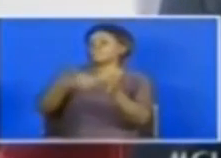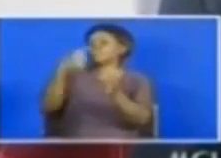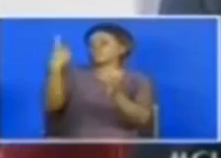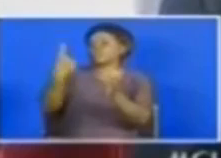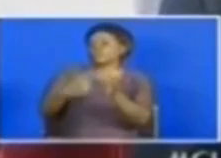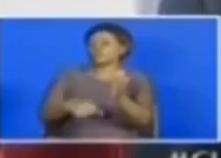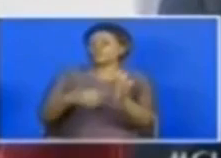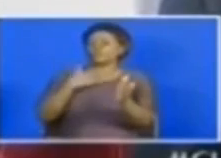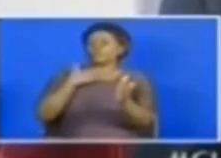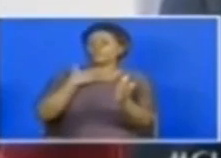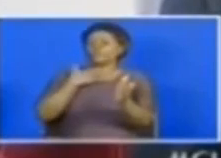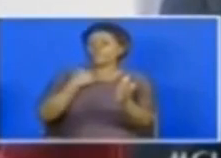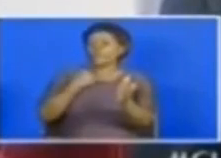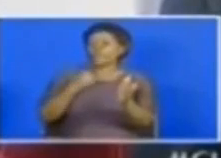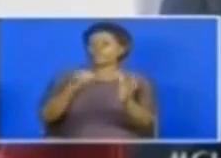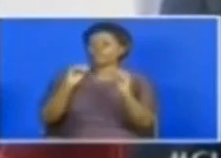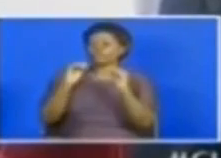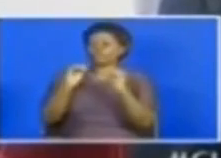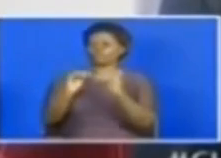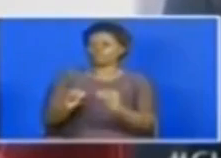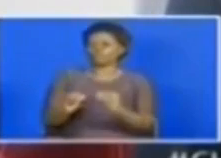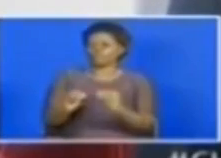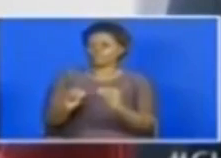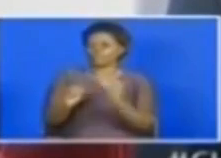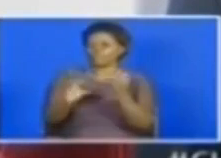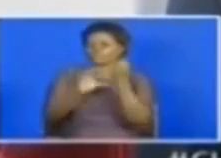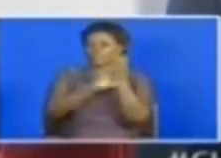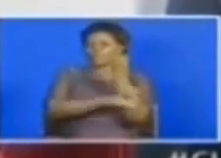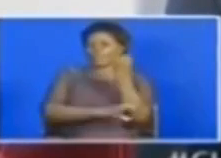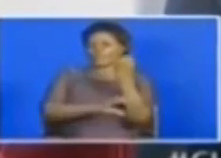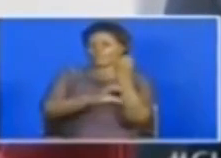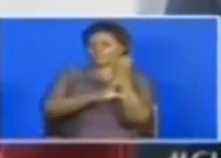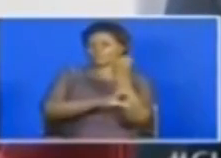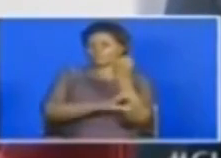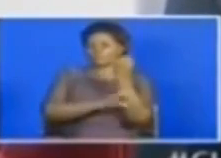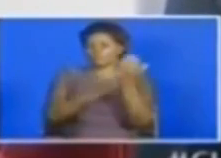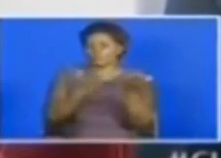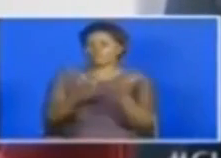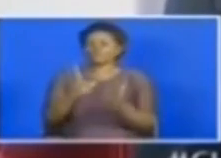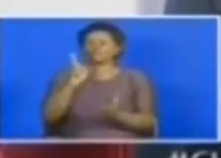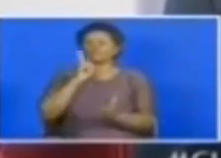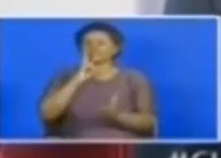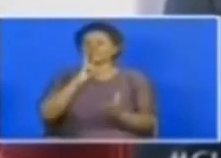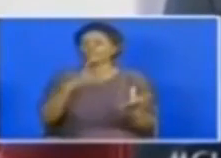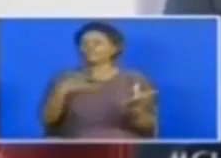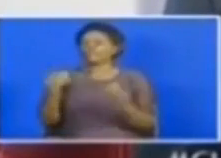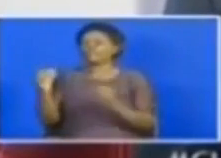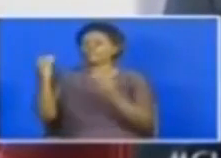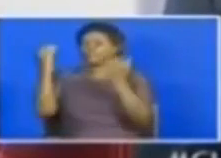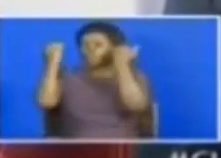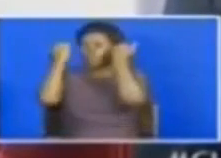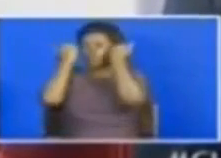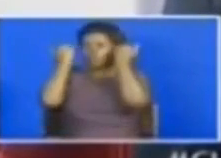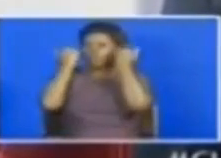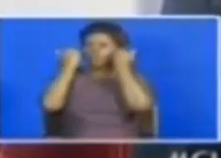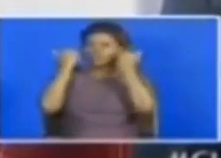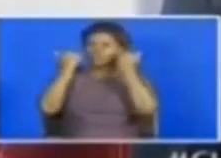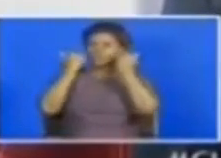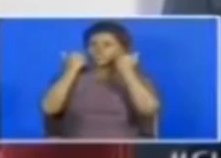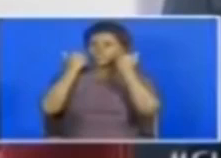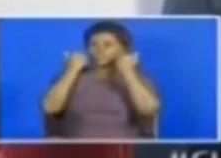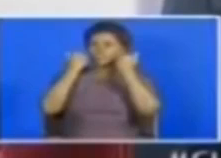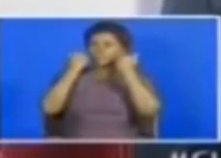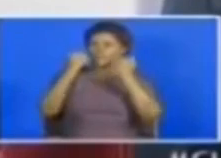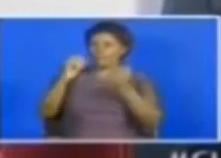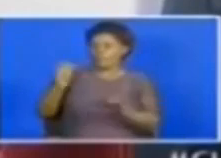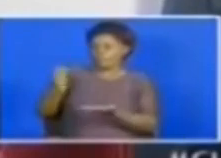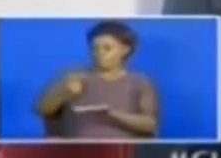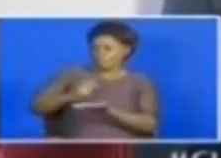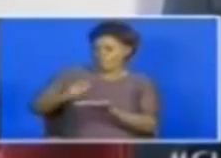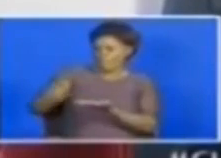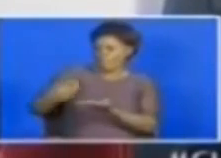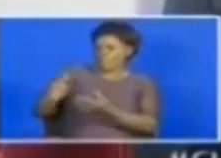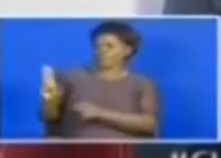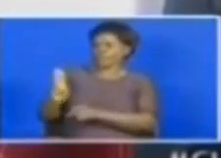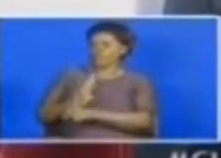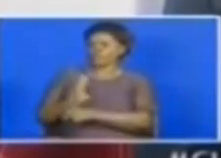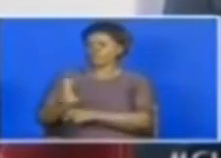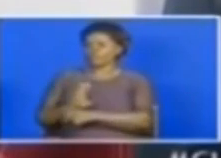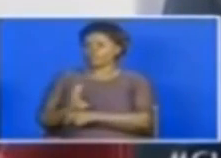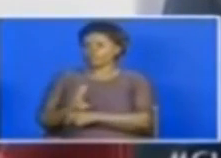don't want to put the country in a situation whereby somebody tomorrow will go to court and say that the pens that were